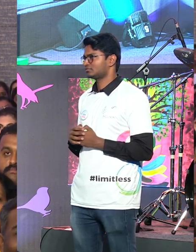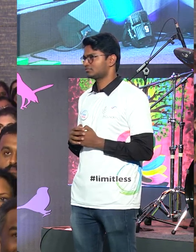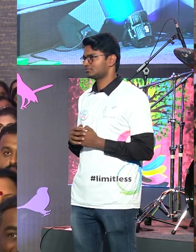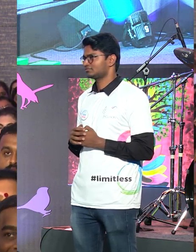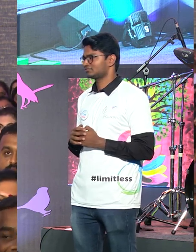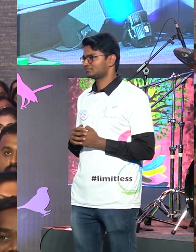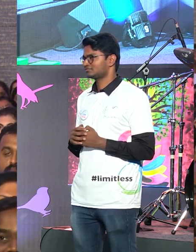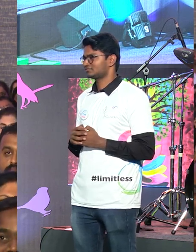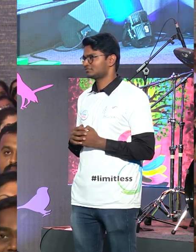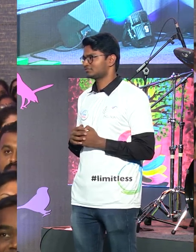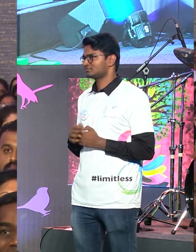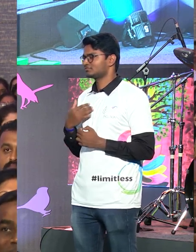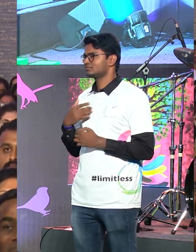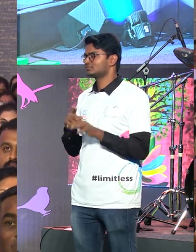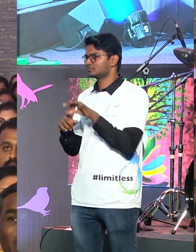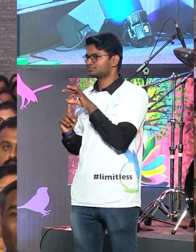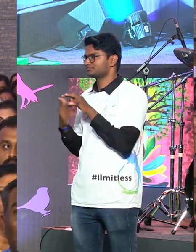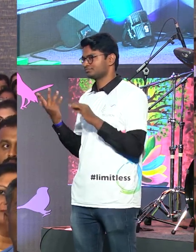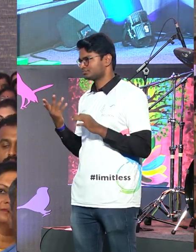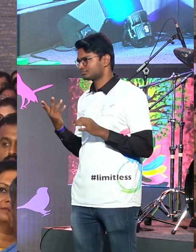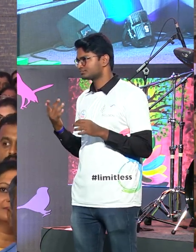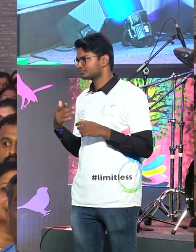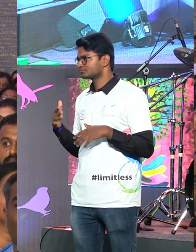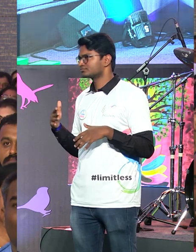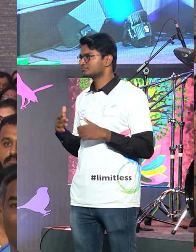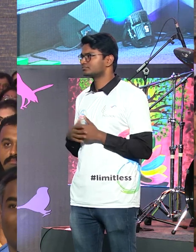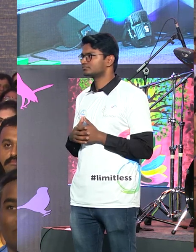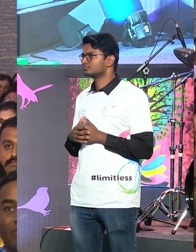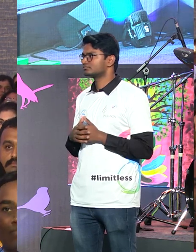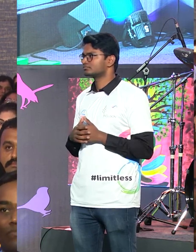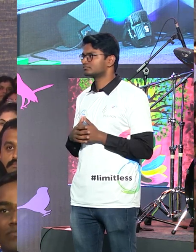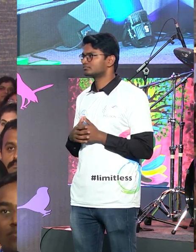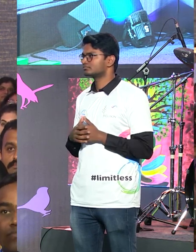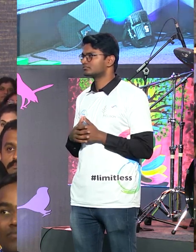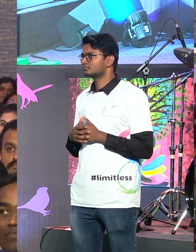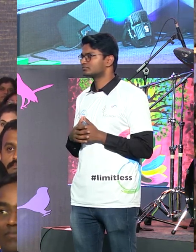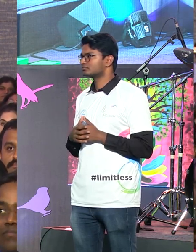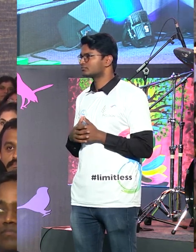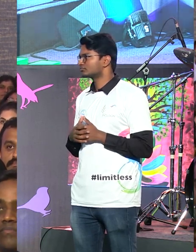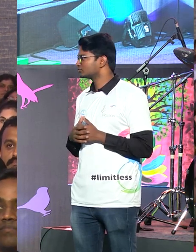But my question to you, how do you define beauty?